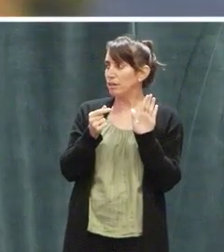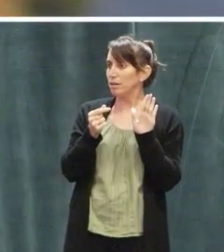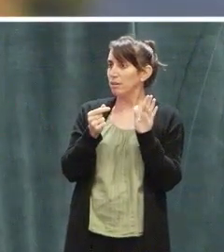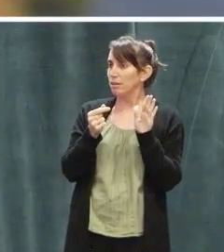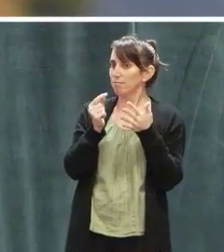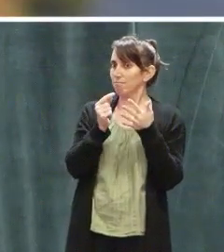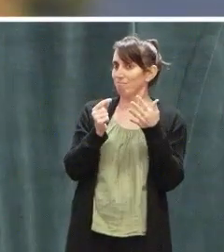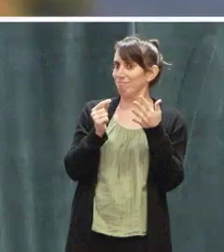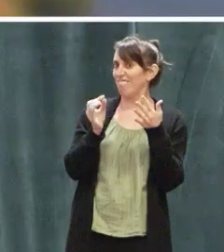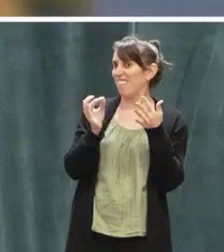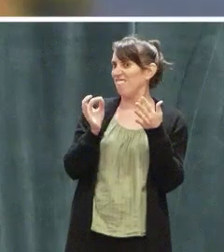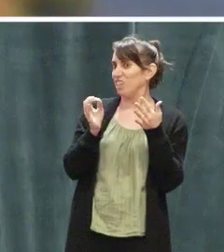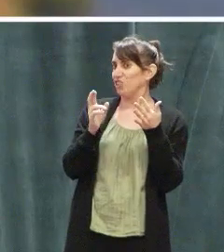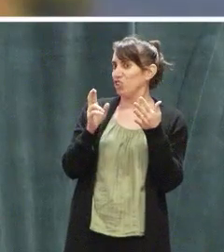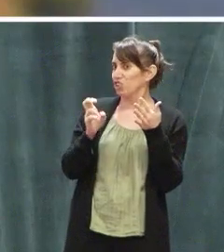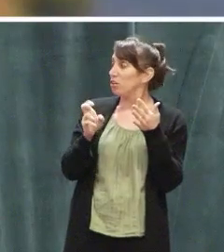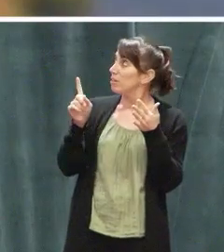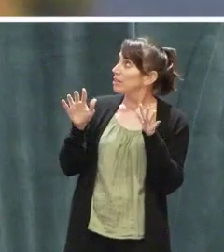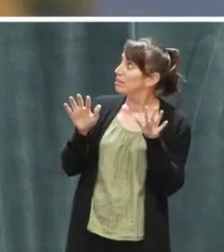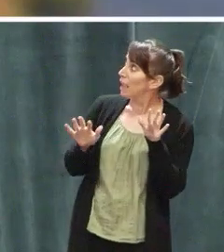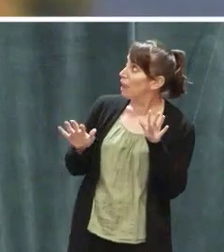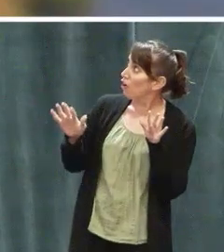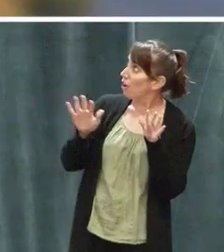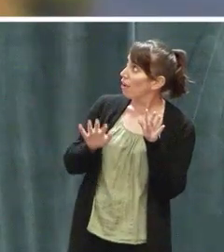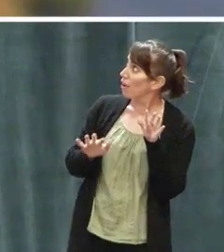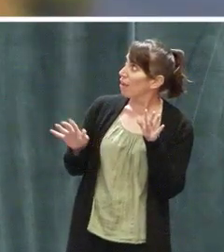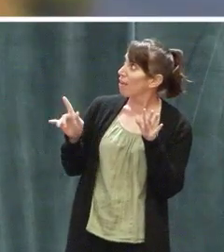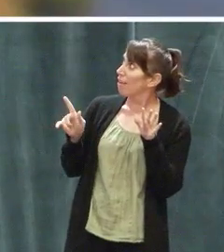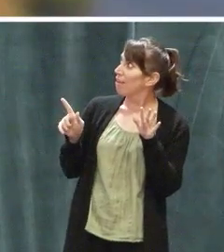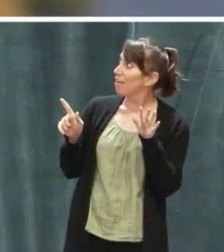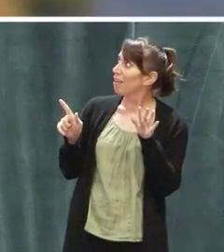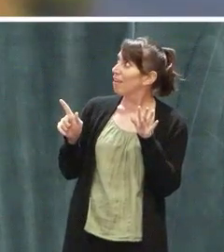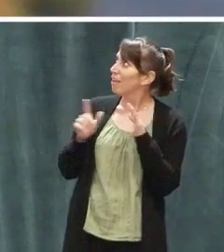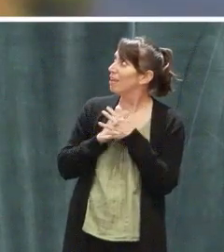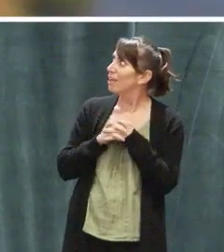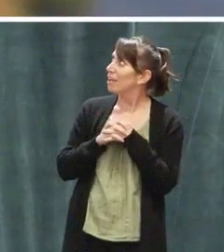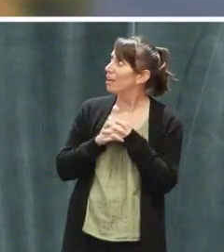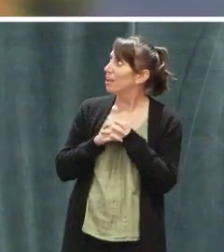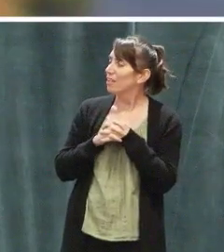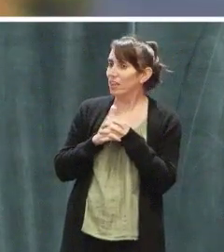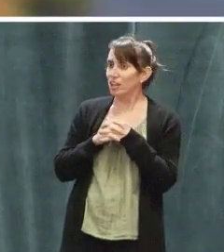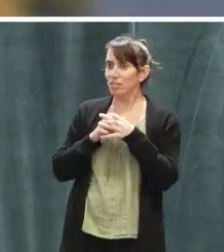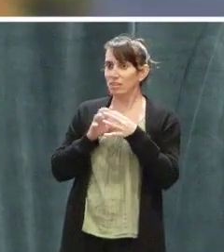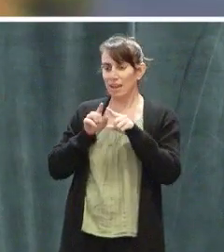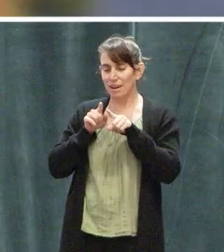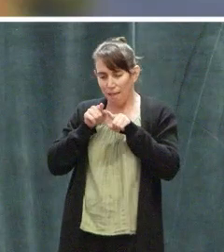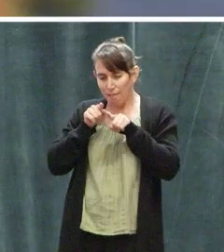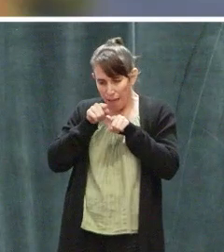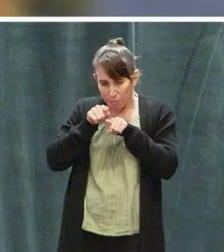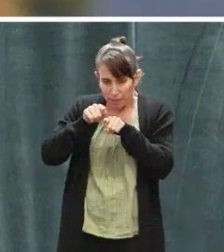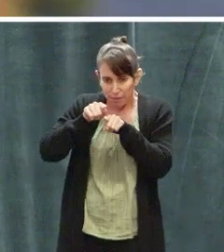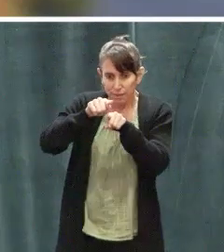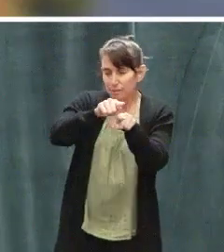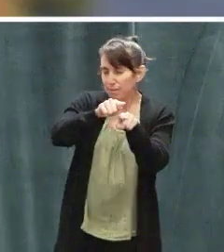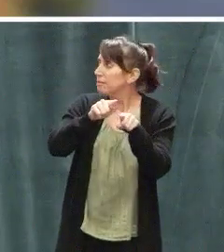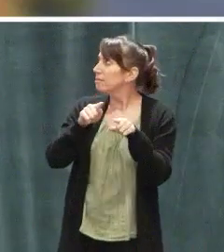feature here is at this area, you don't see a flood alignment here. That's because there